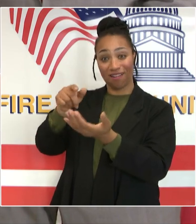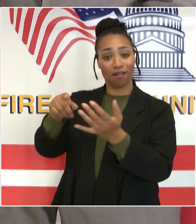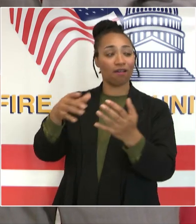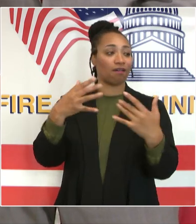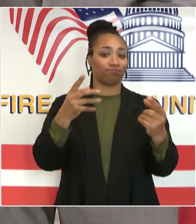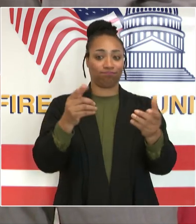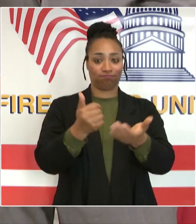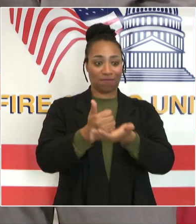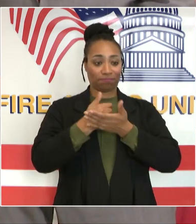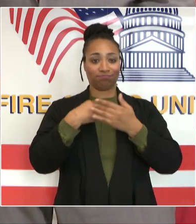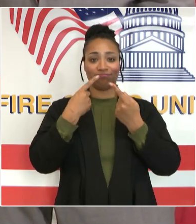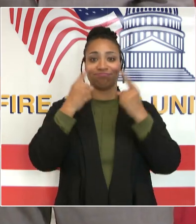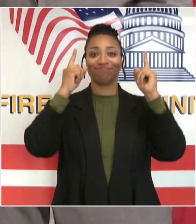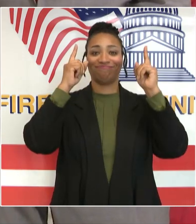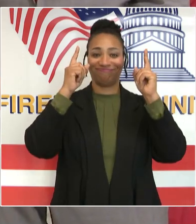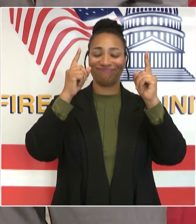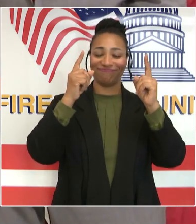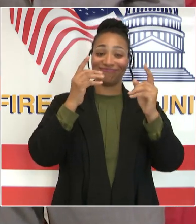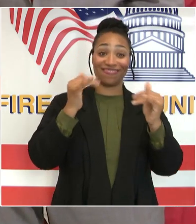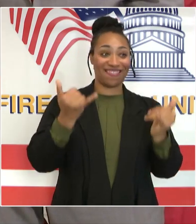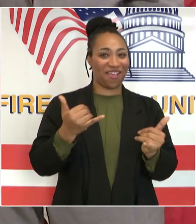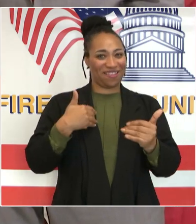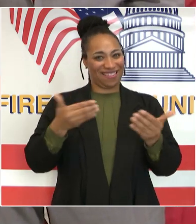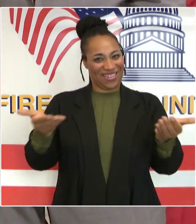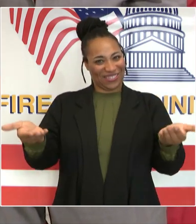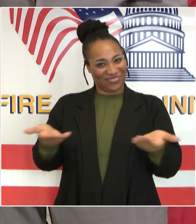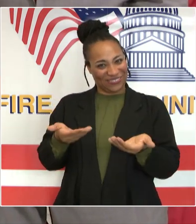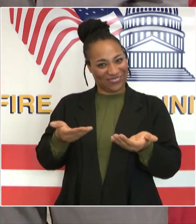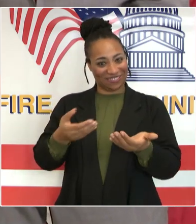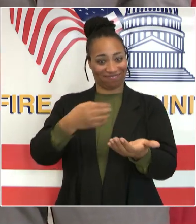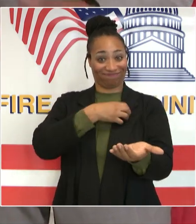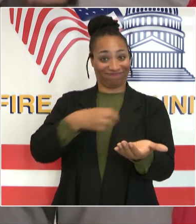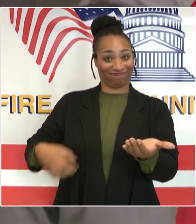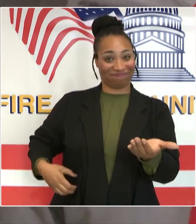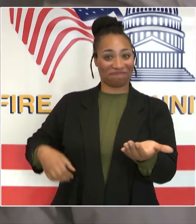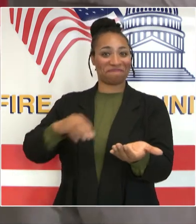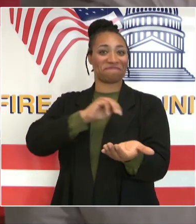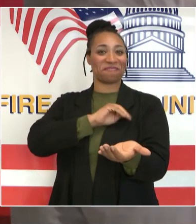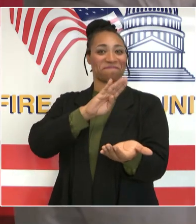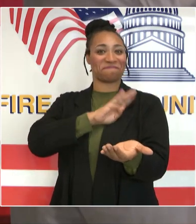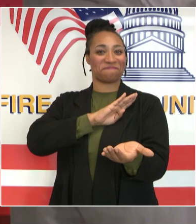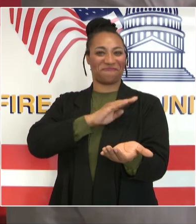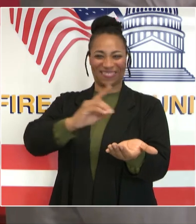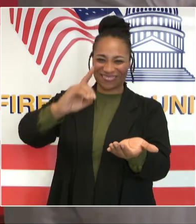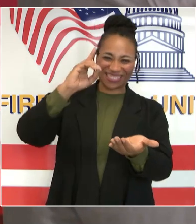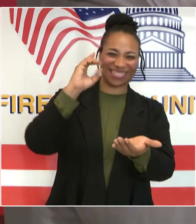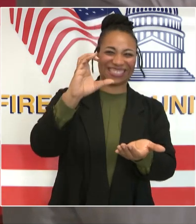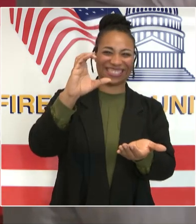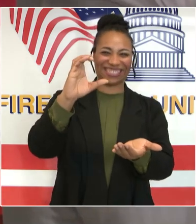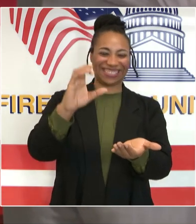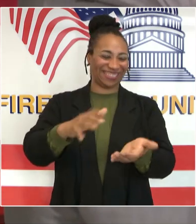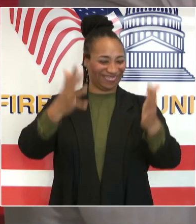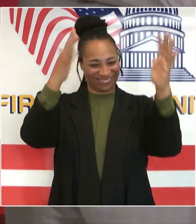introduce the Mayor of District of Columbia, Mayor Muriel Bowser. Thank you so much.